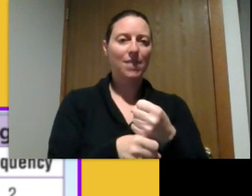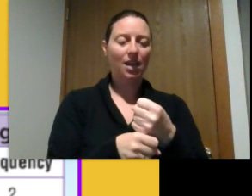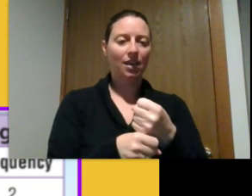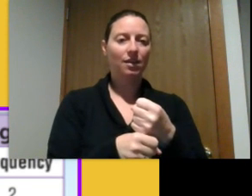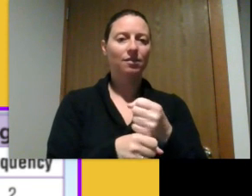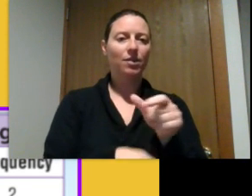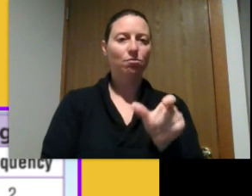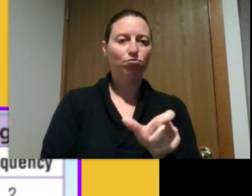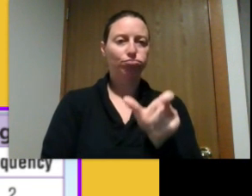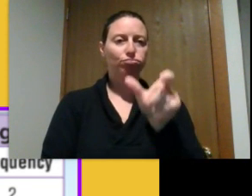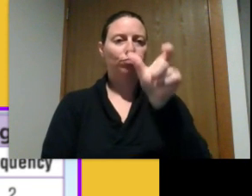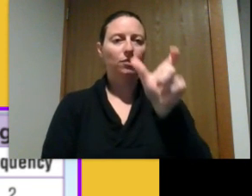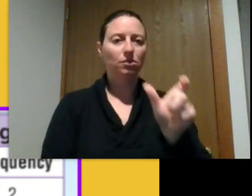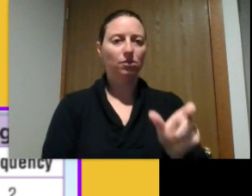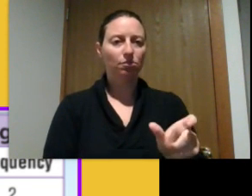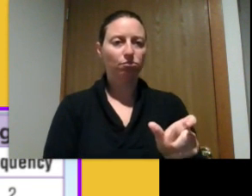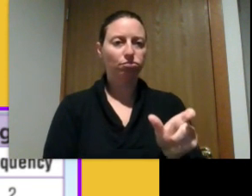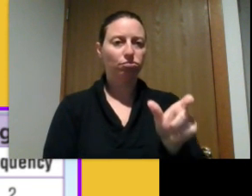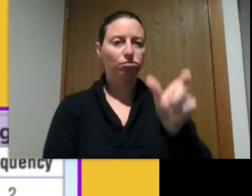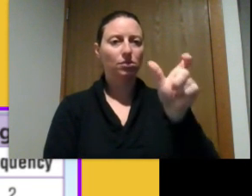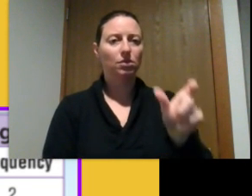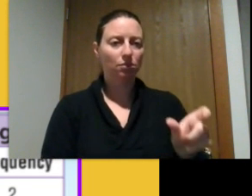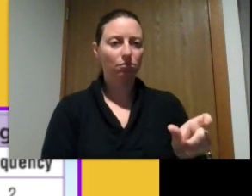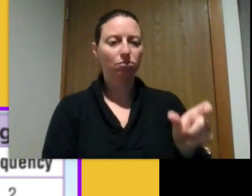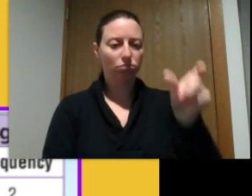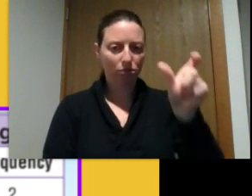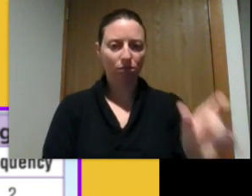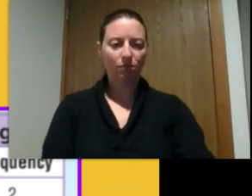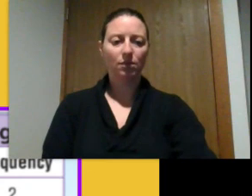your bar histogram graph.